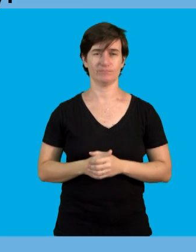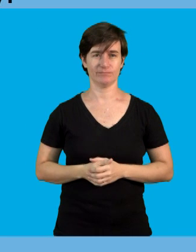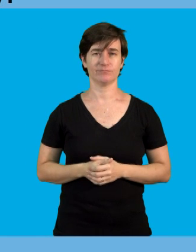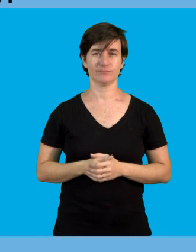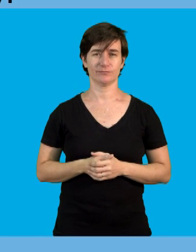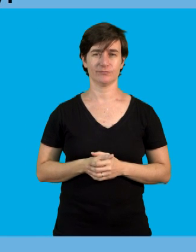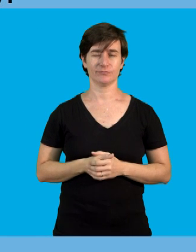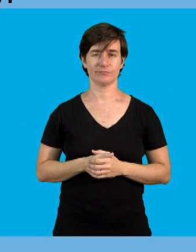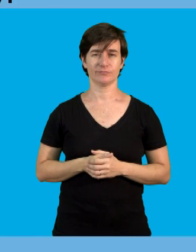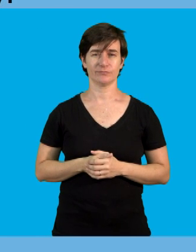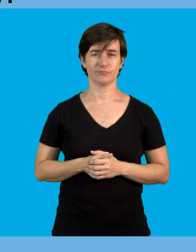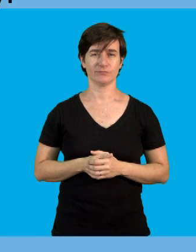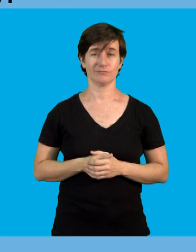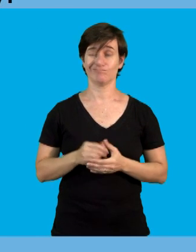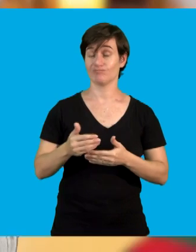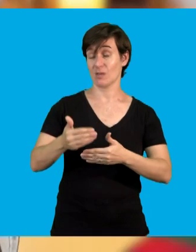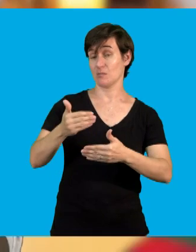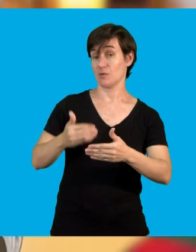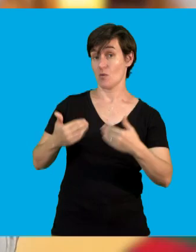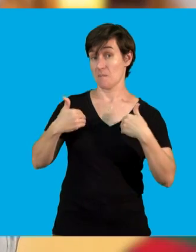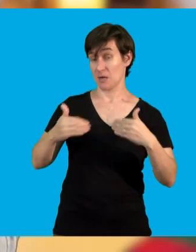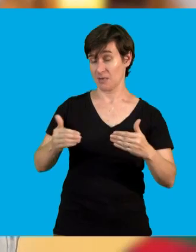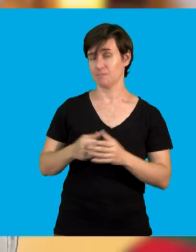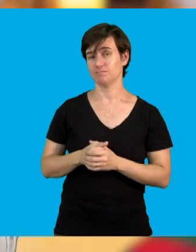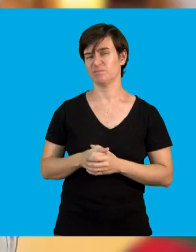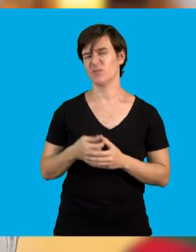idea being the generation of electricity. So